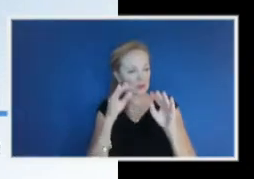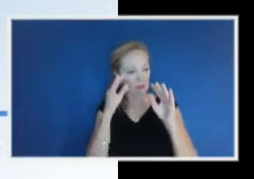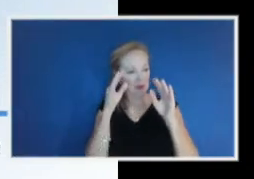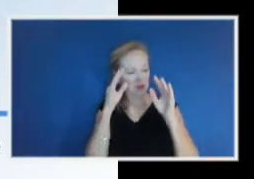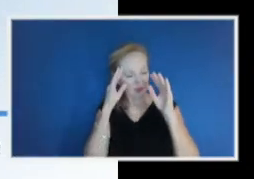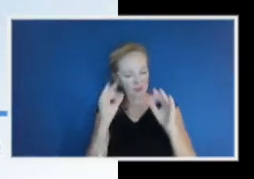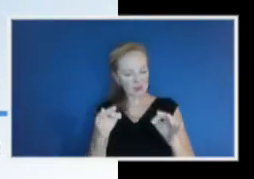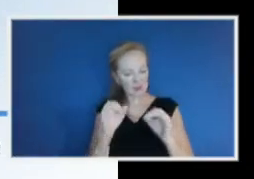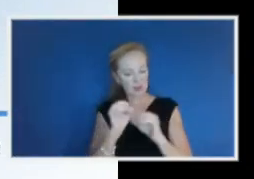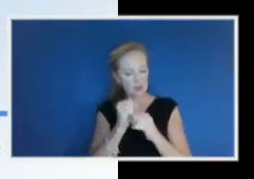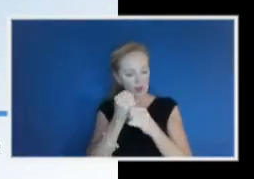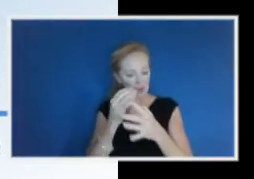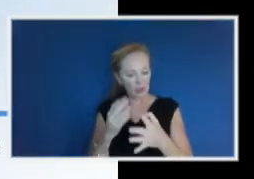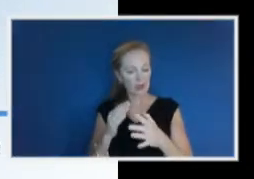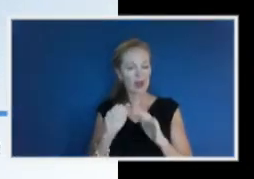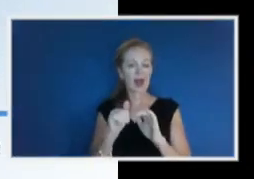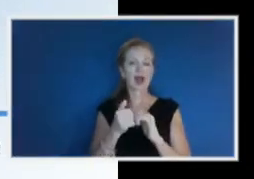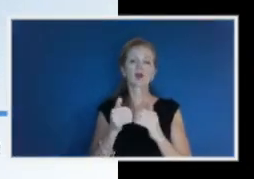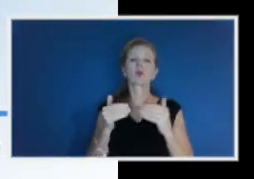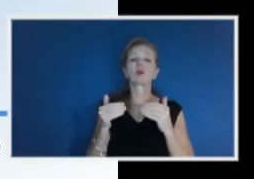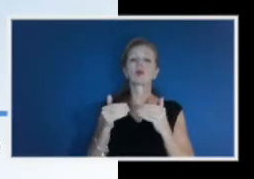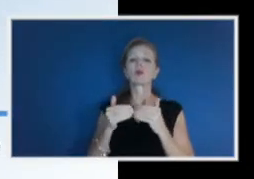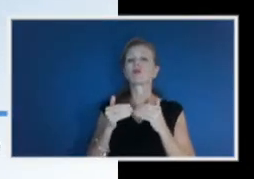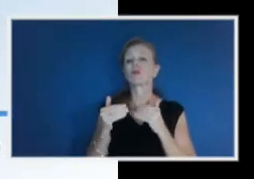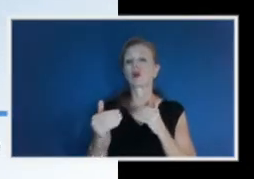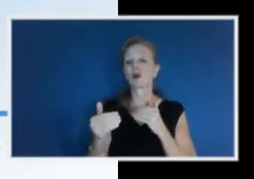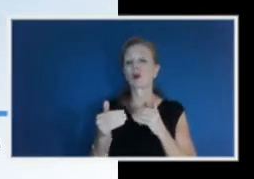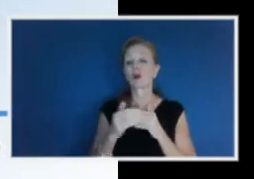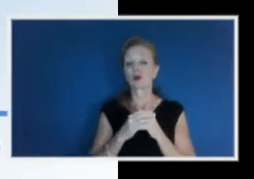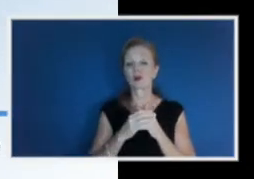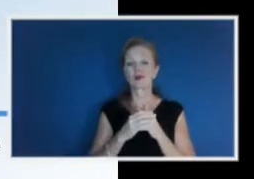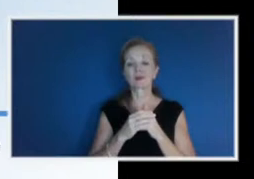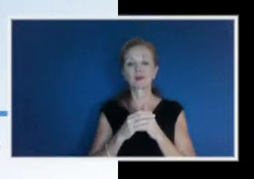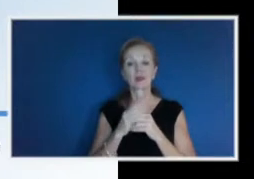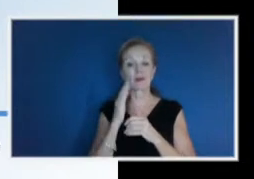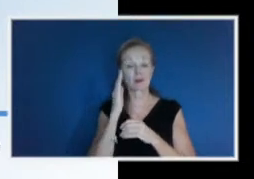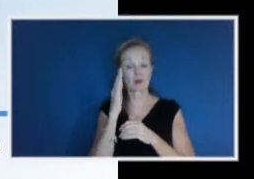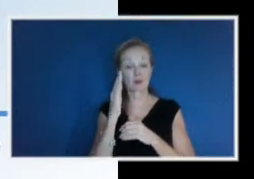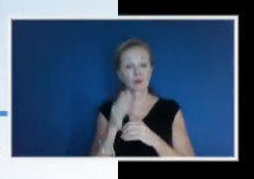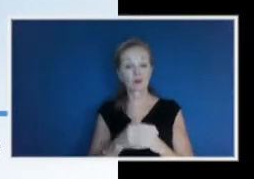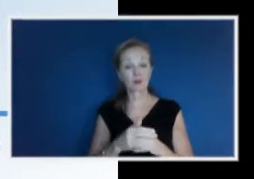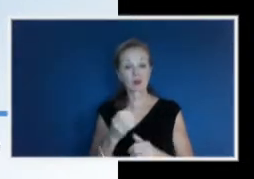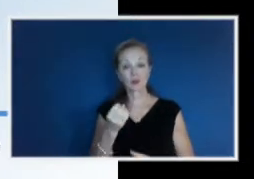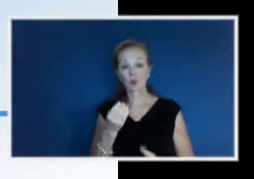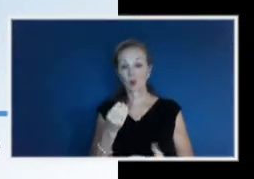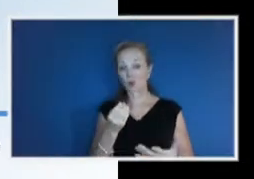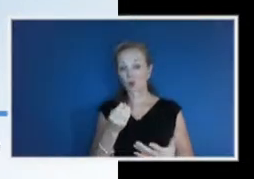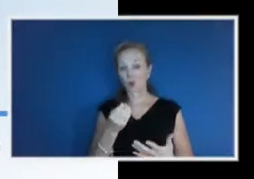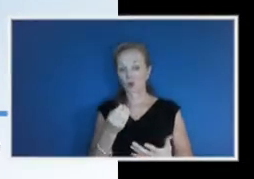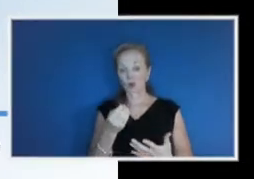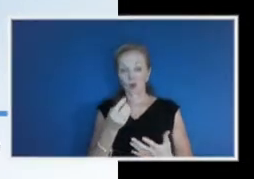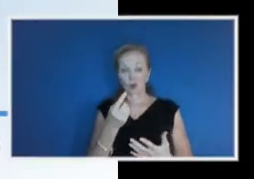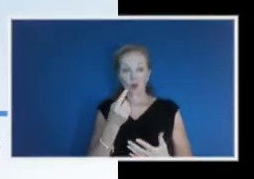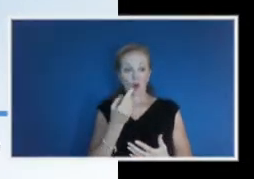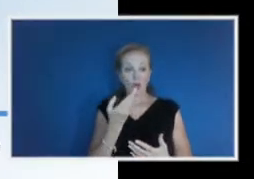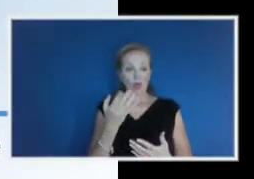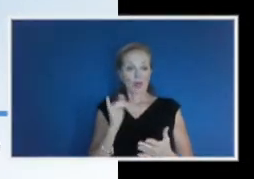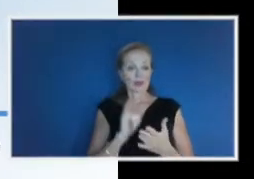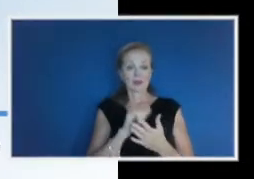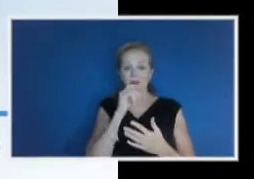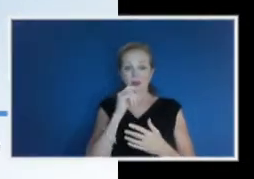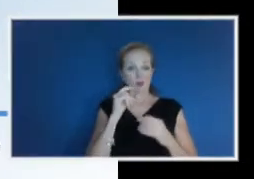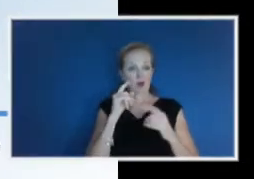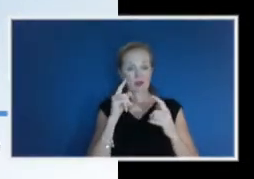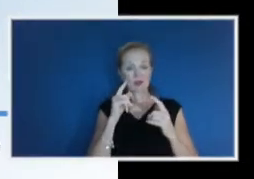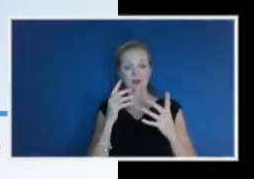how you might want to move forward in the future. So certainly one of the things that we found, which is not a surprise, it's usually what we